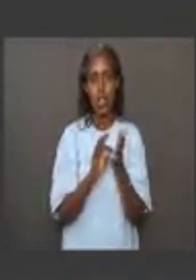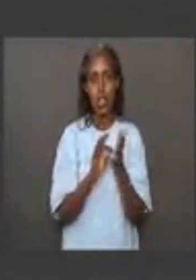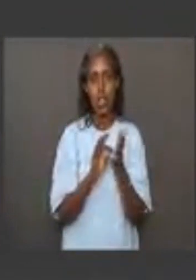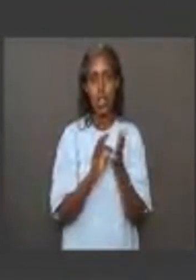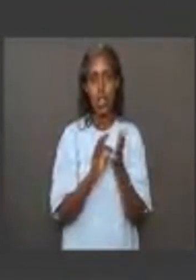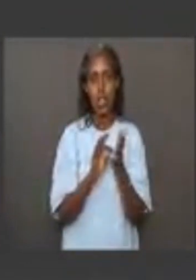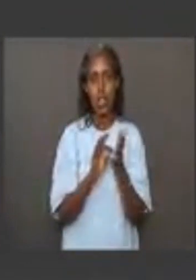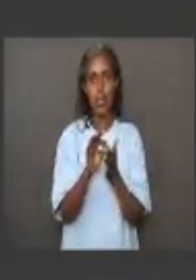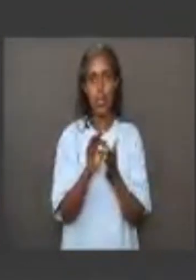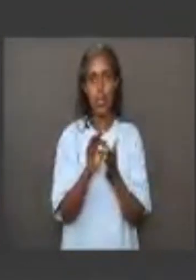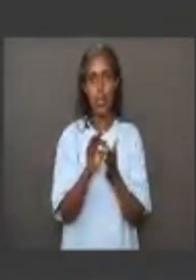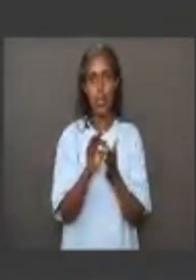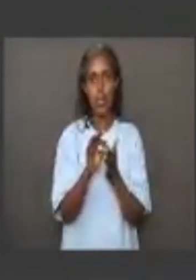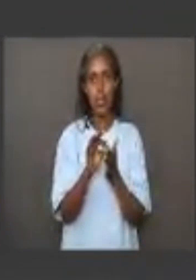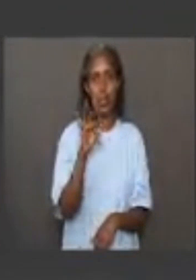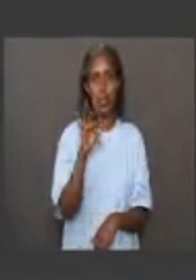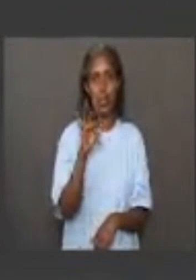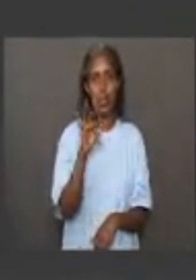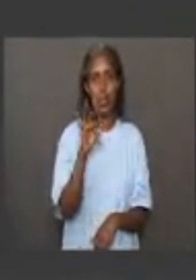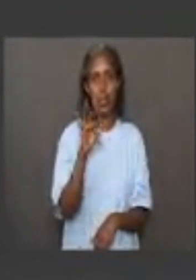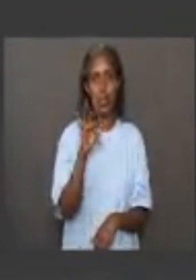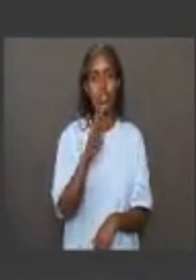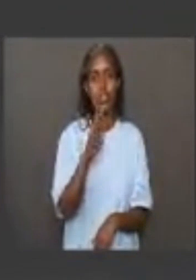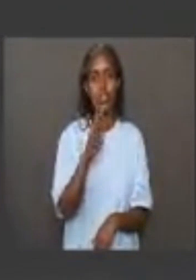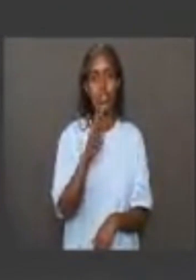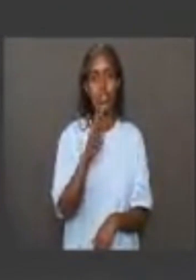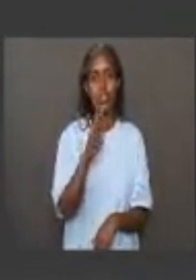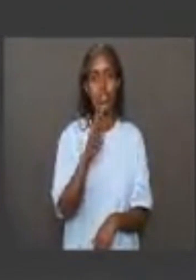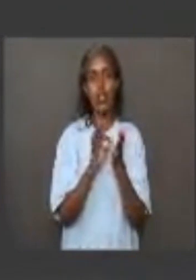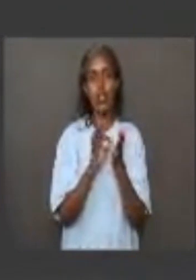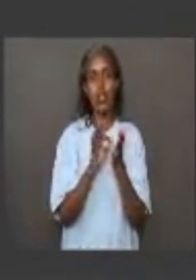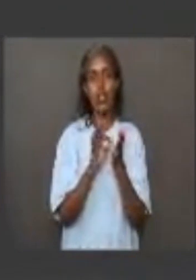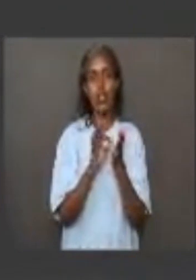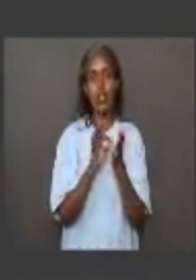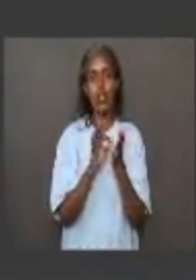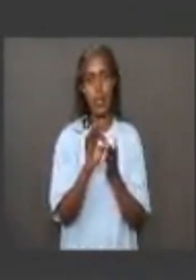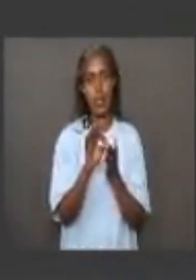get a rational number.